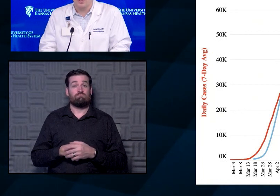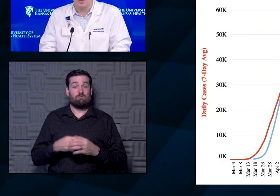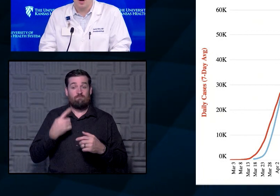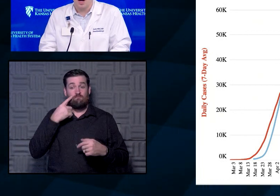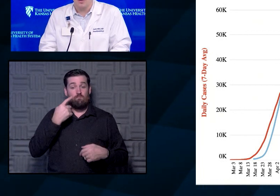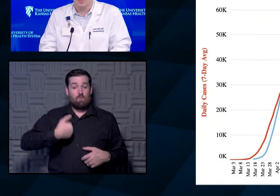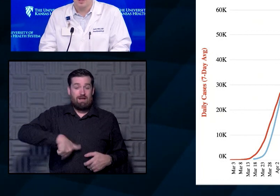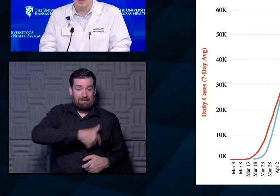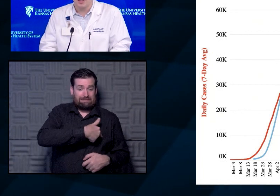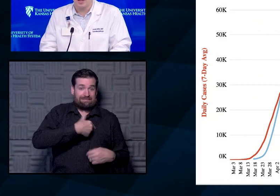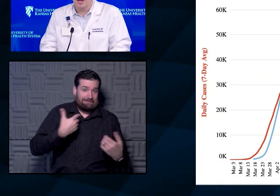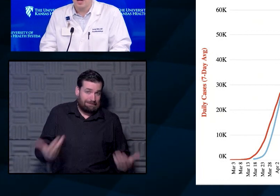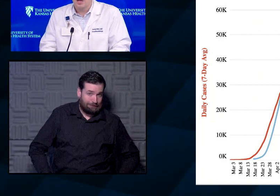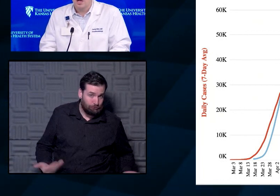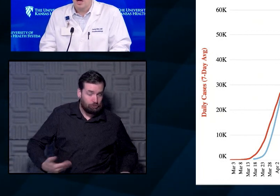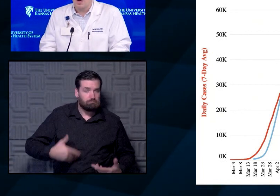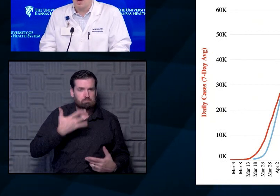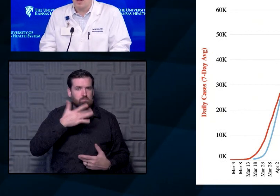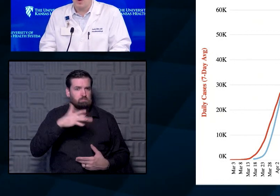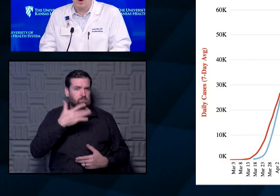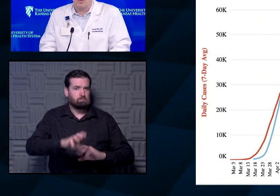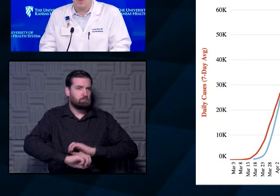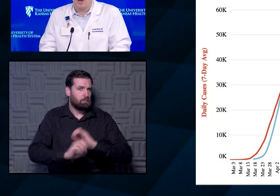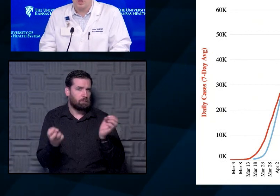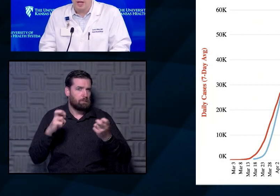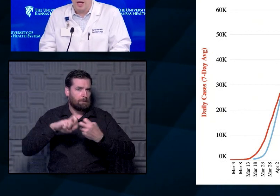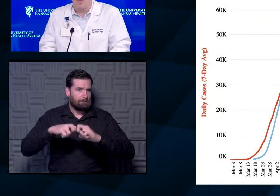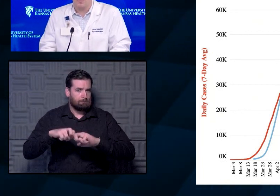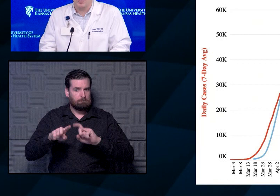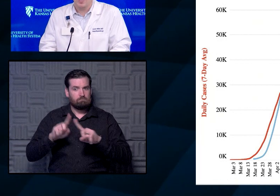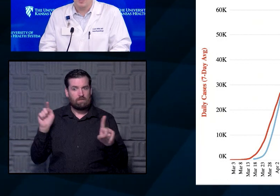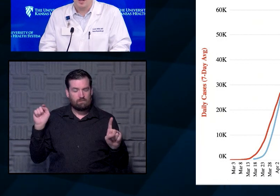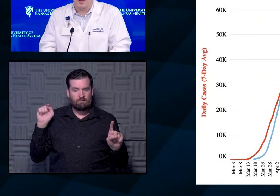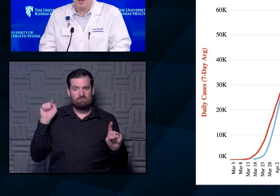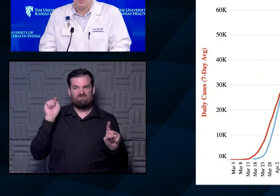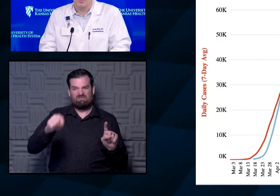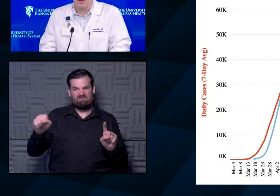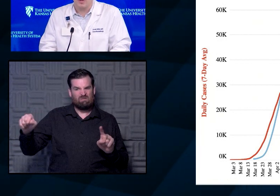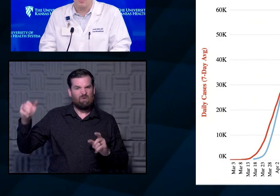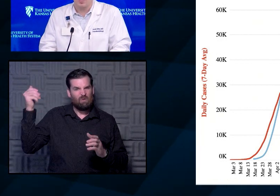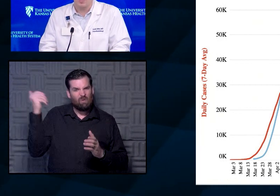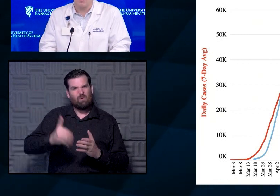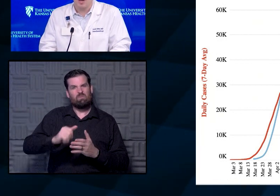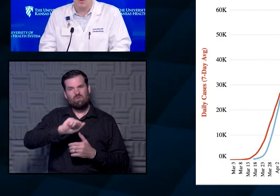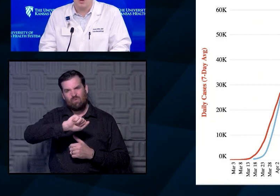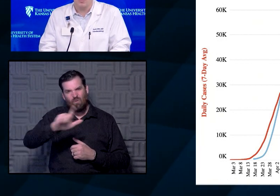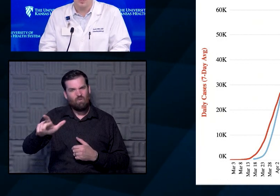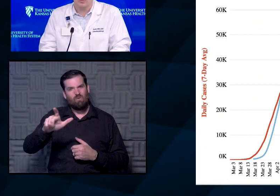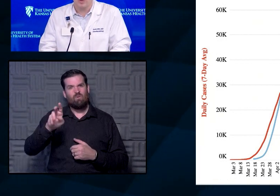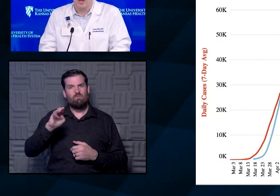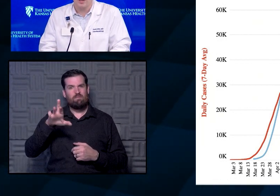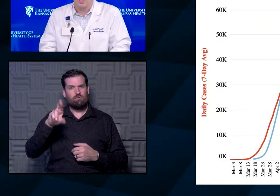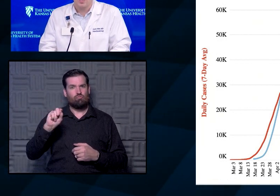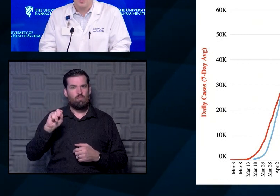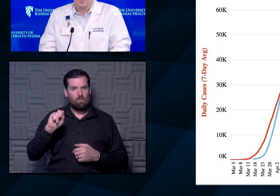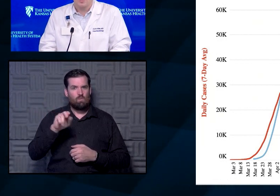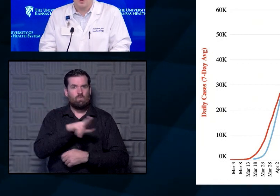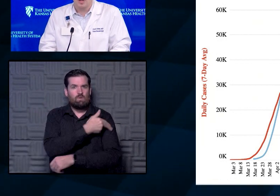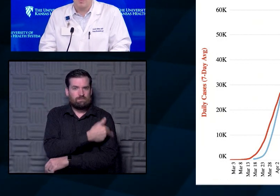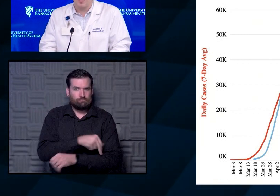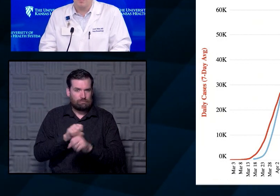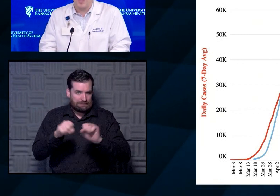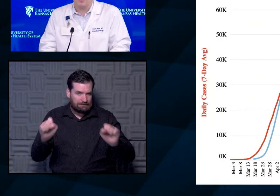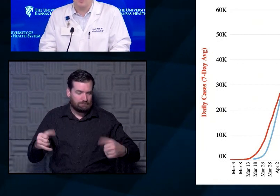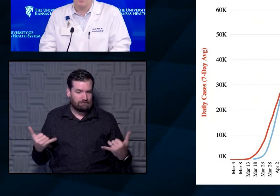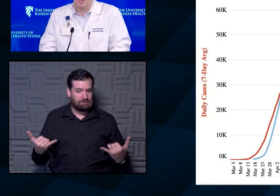for us here in our hospital, luckily, I think we heard from nearly every healthcare system in the metro this week that